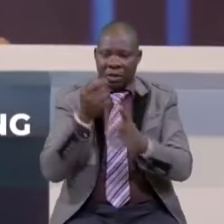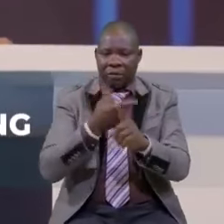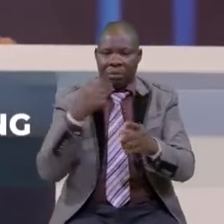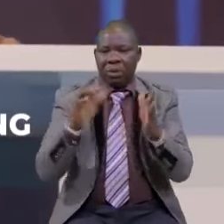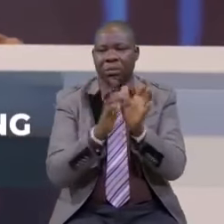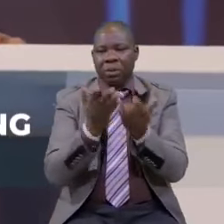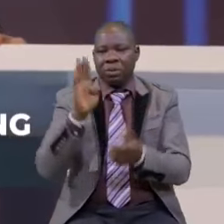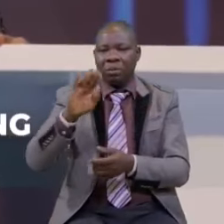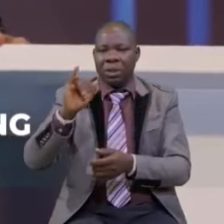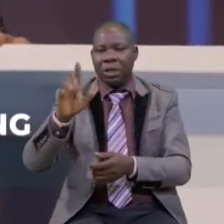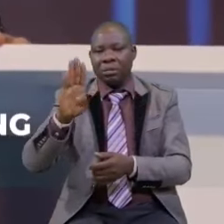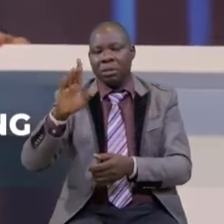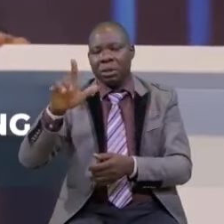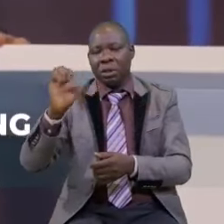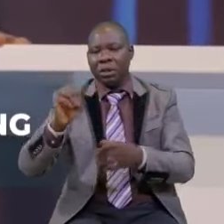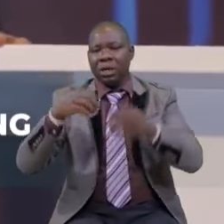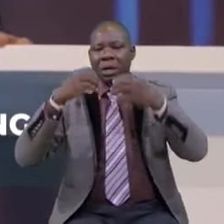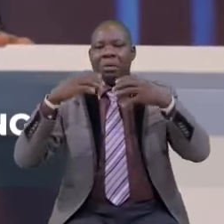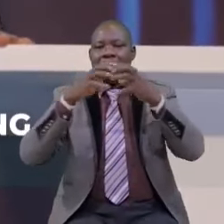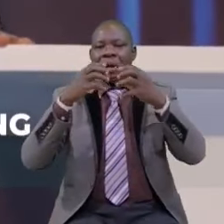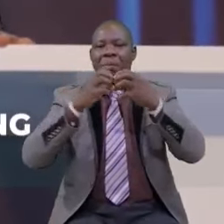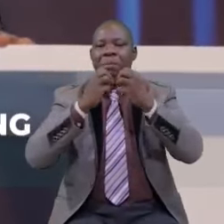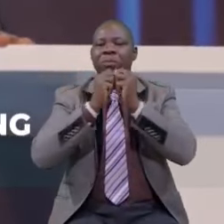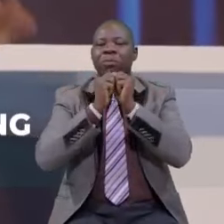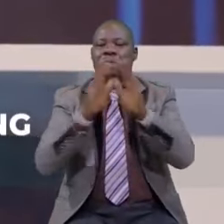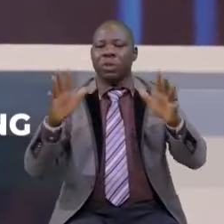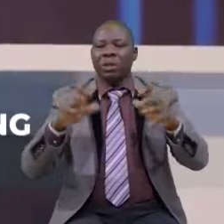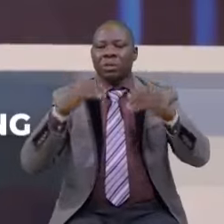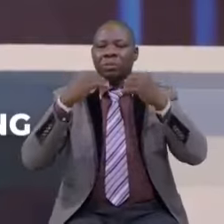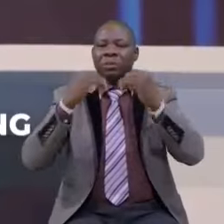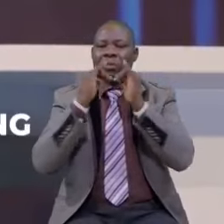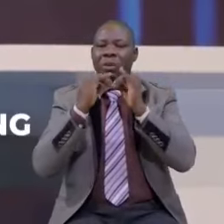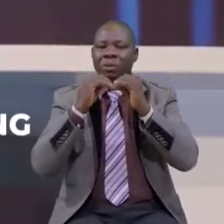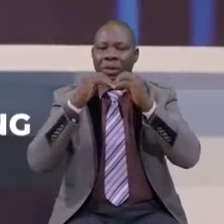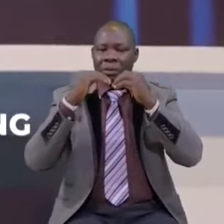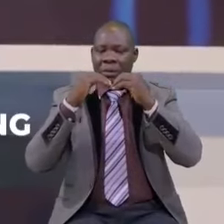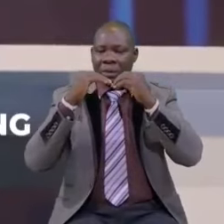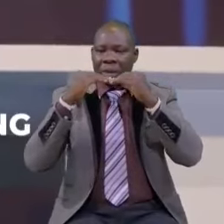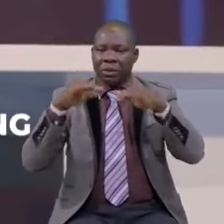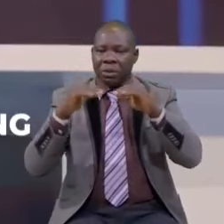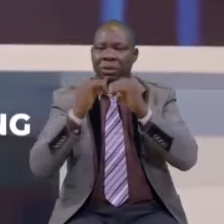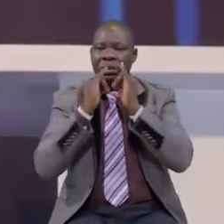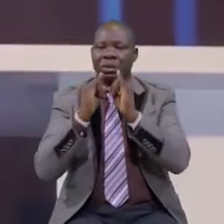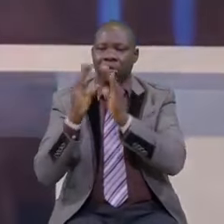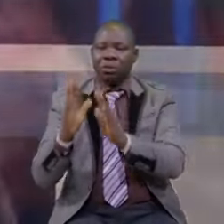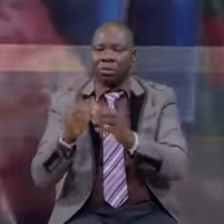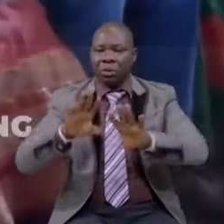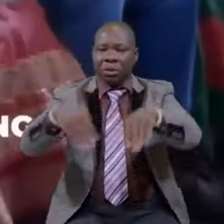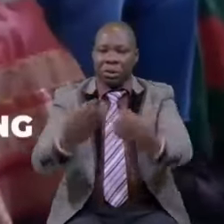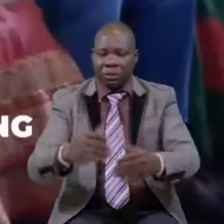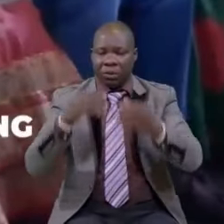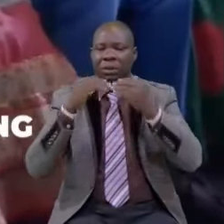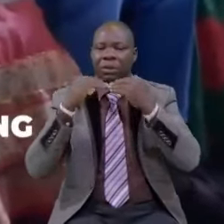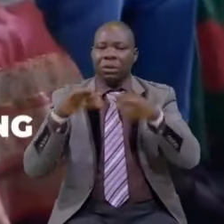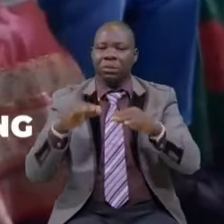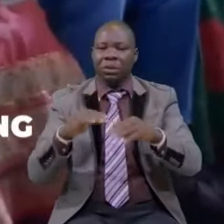boundless instructor bestowing limitless experiences. So we're coming to number one. Number one is the